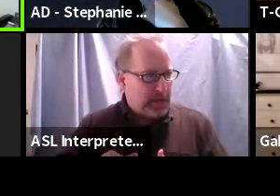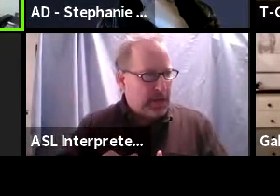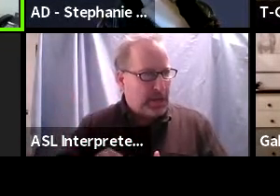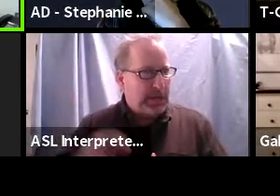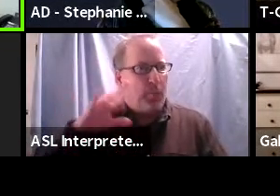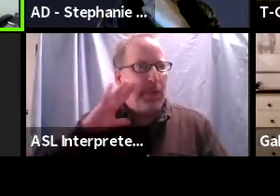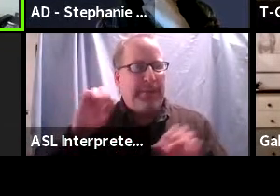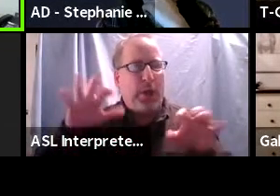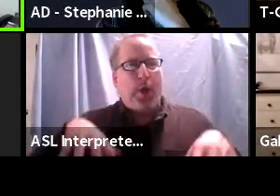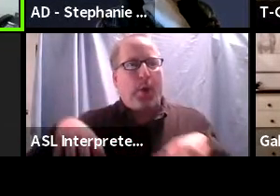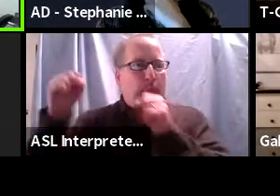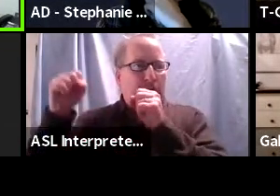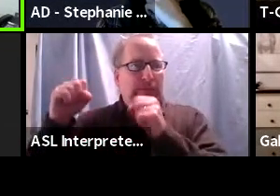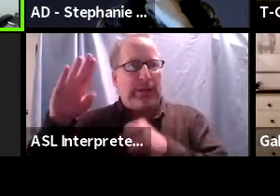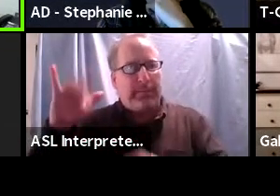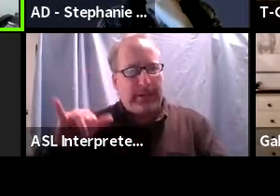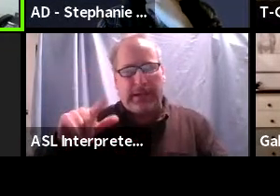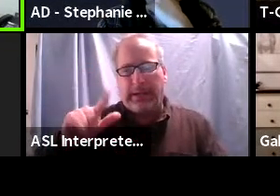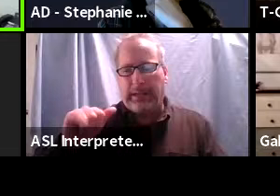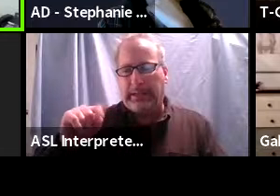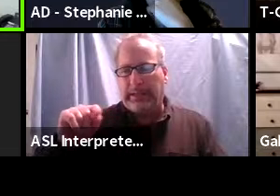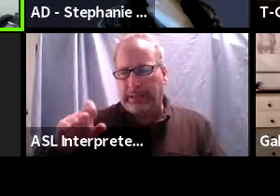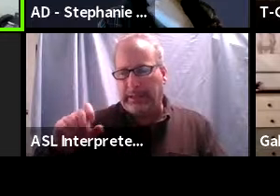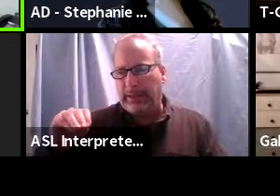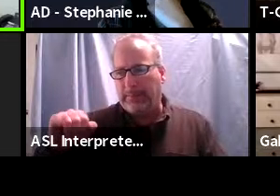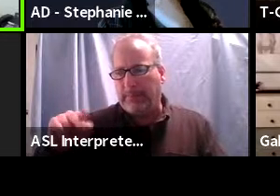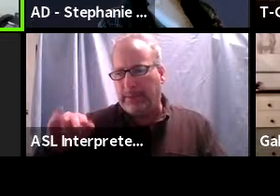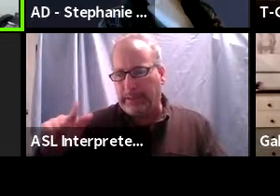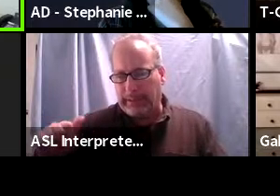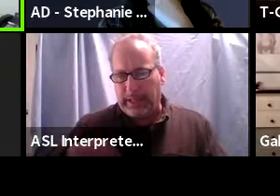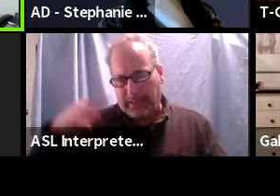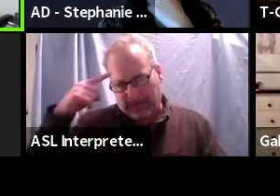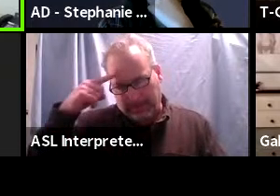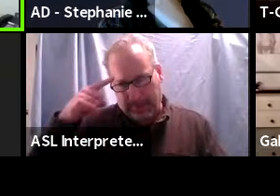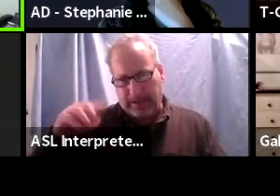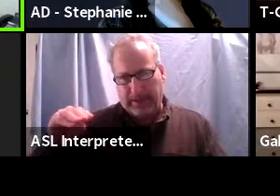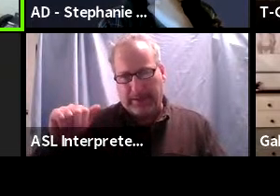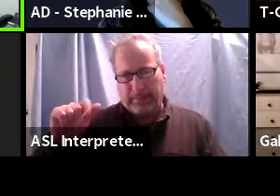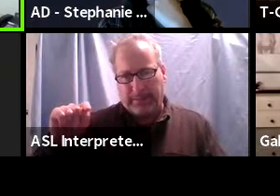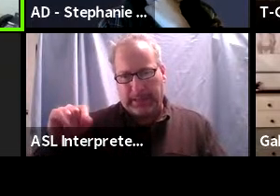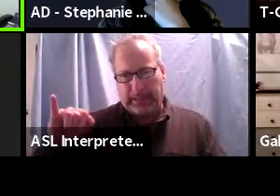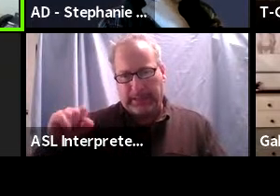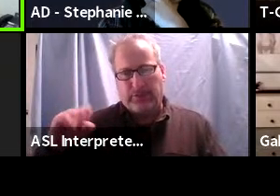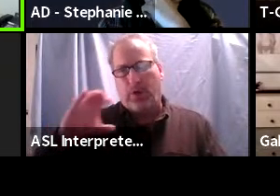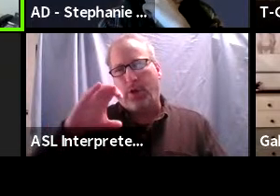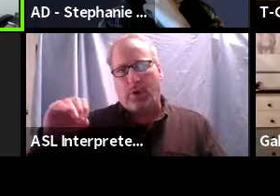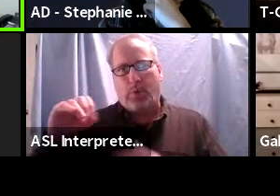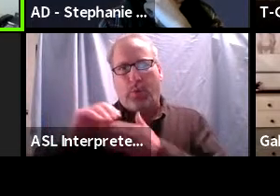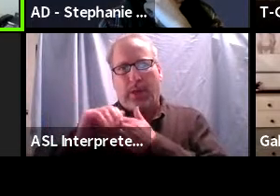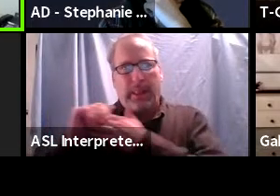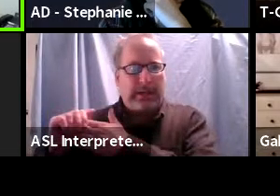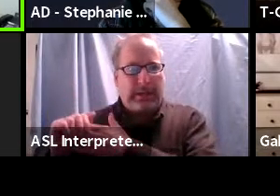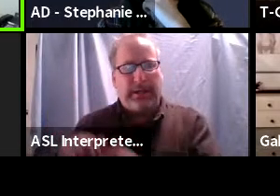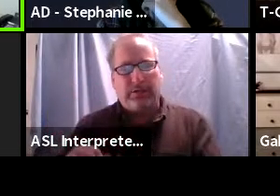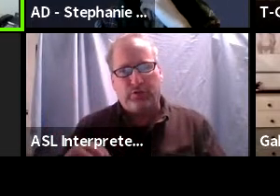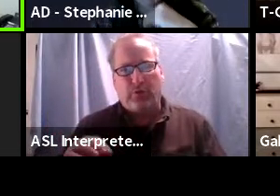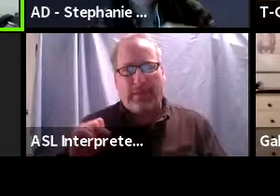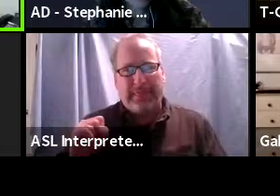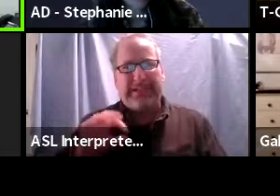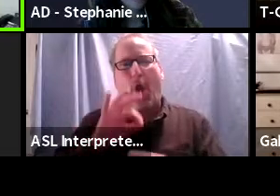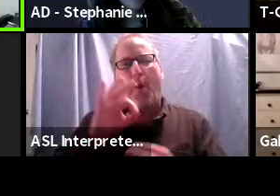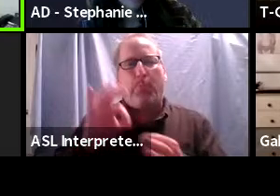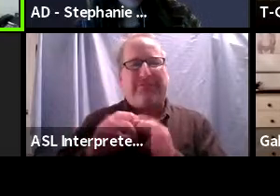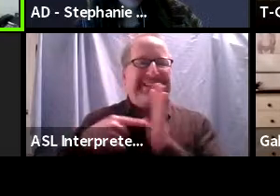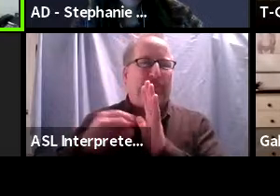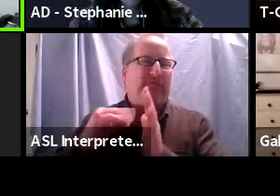will be hosted by Little Manila. I believe Matt is now our co-lead, and like we said, that's a prime example of what that